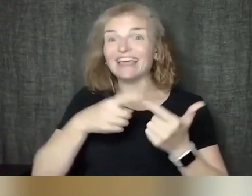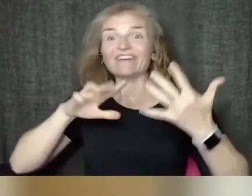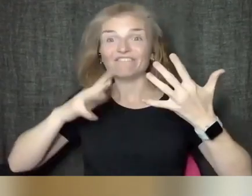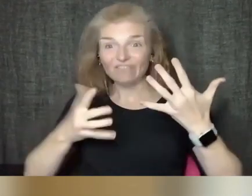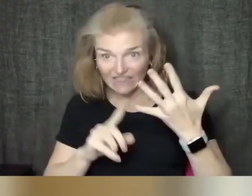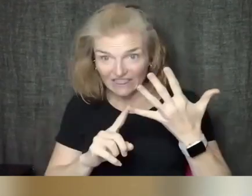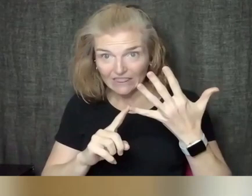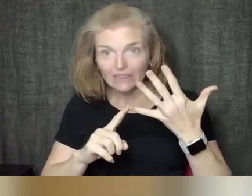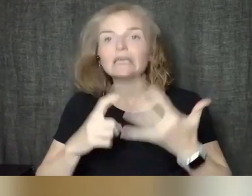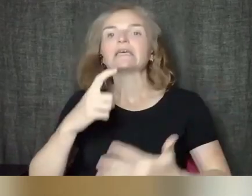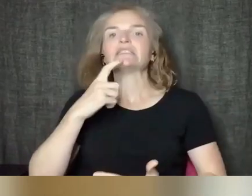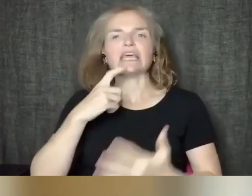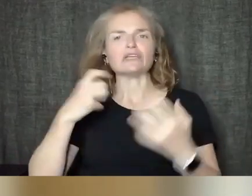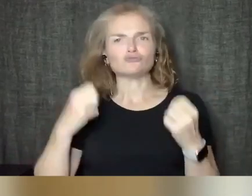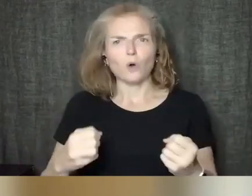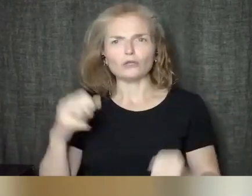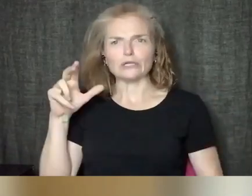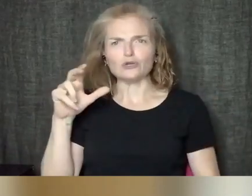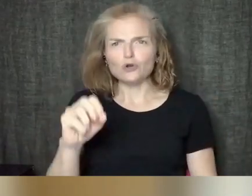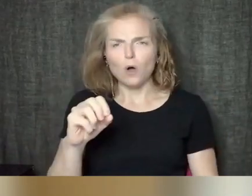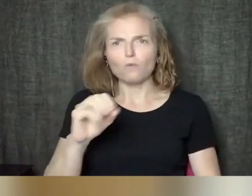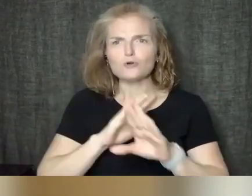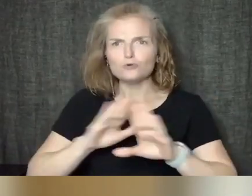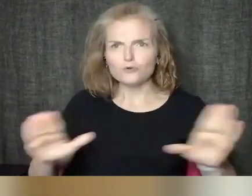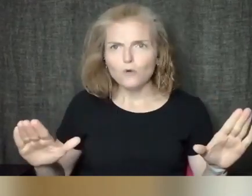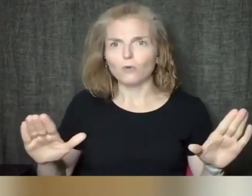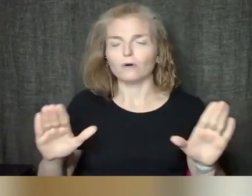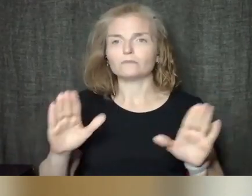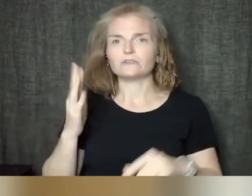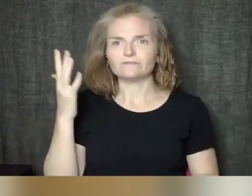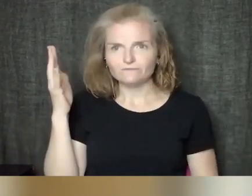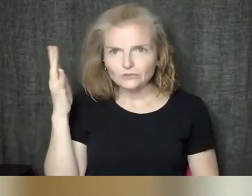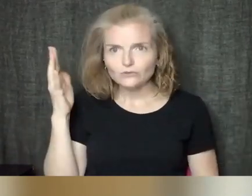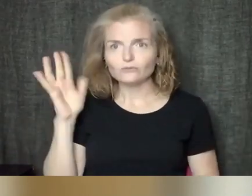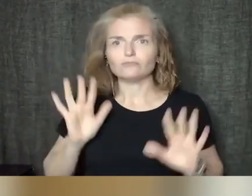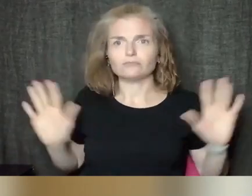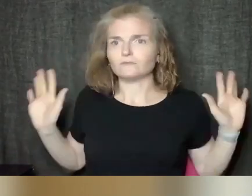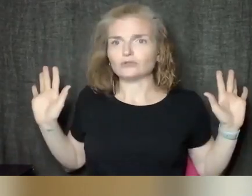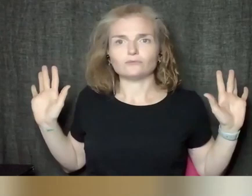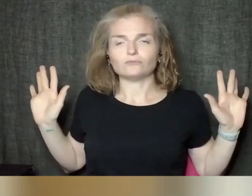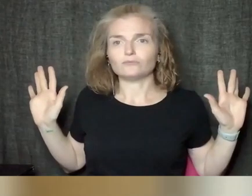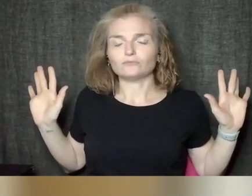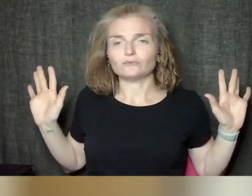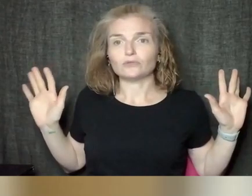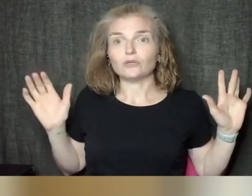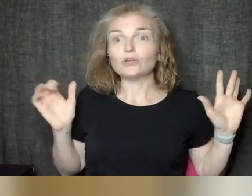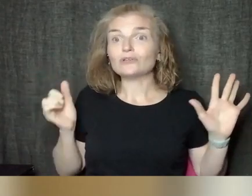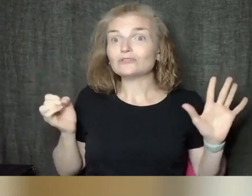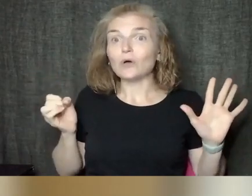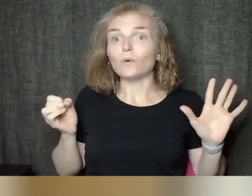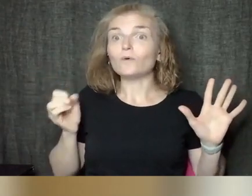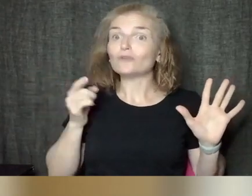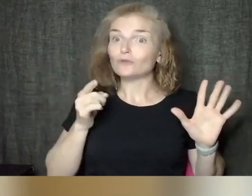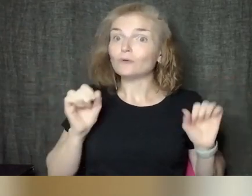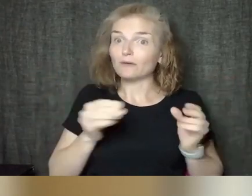And then it can really cut through those thoughts at a very deep, deep level so that there's no more causes for them to